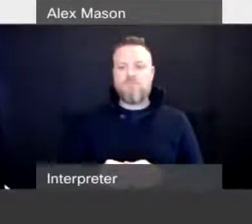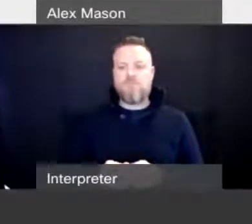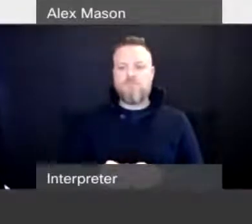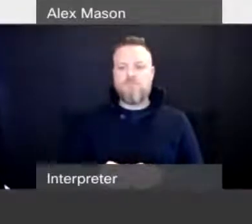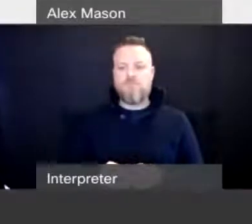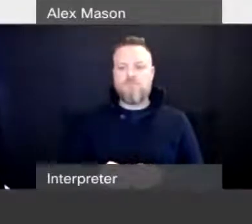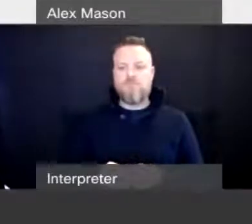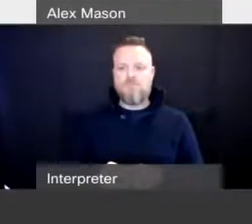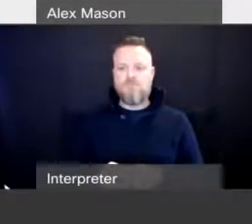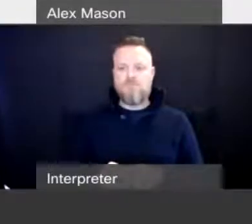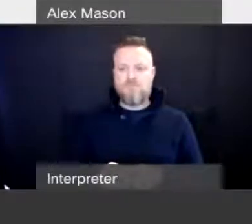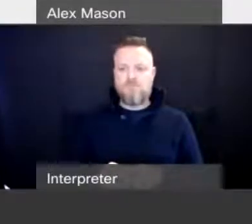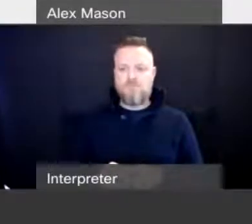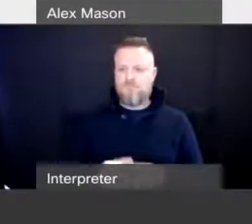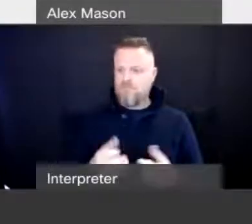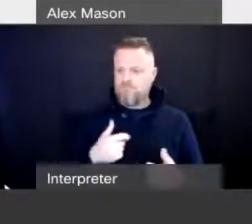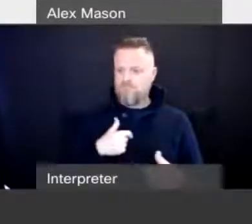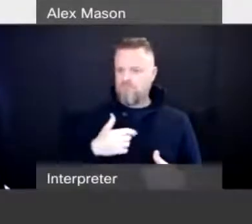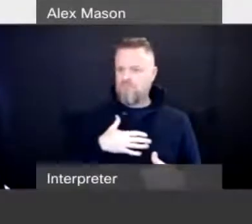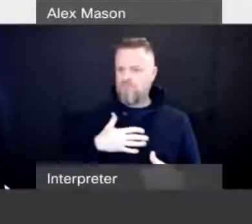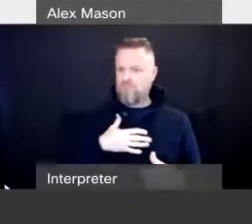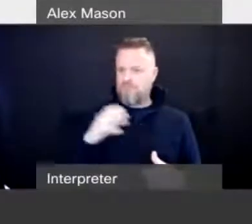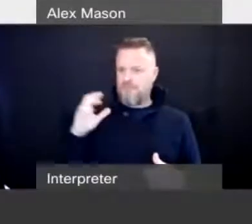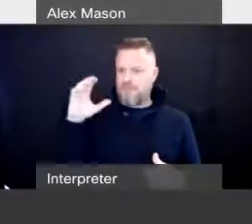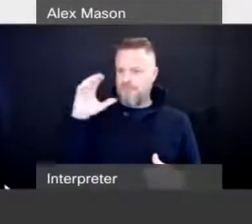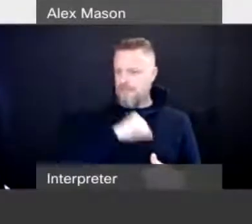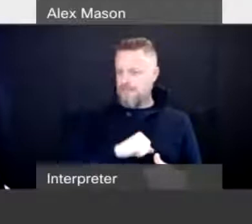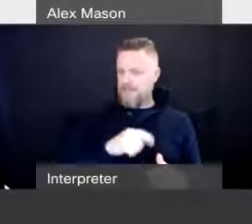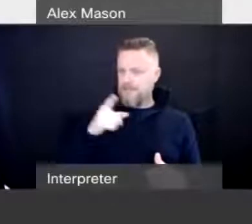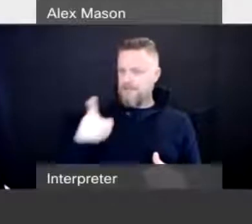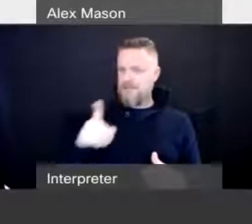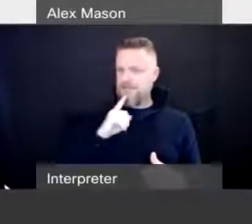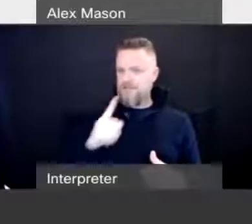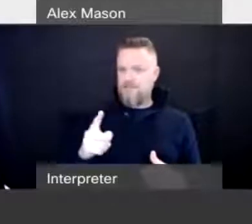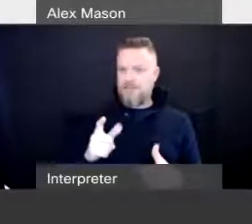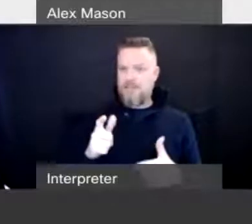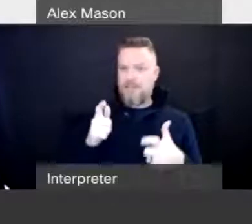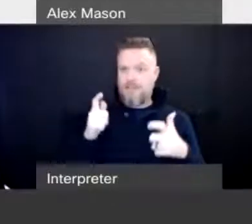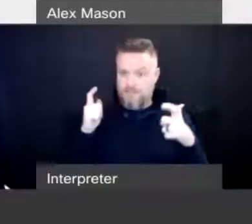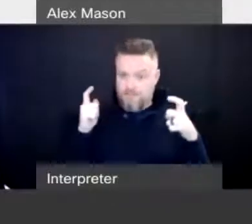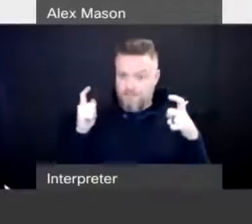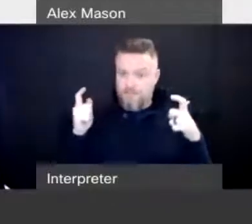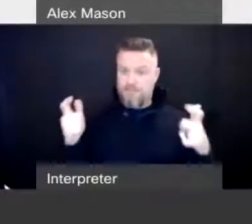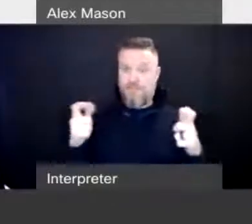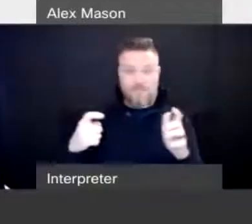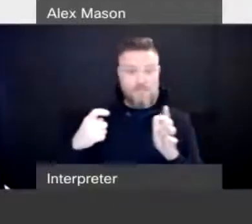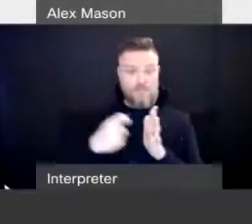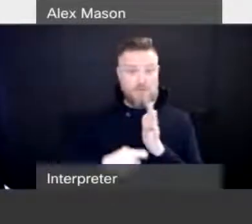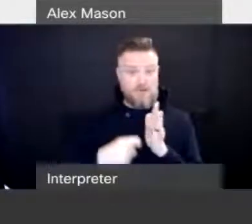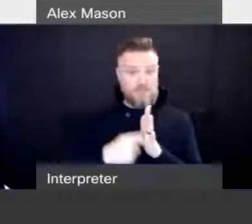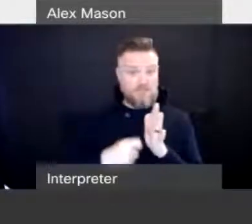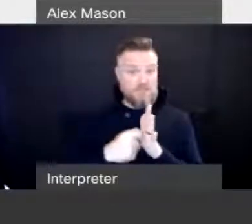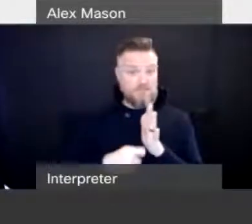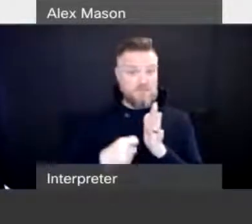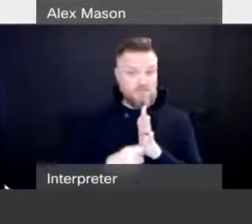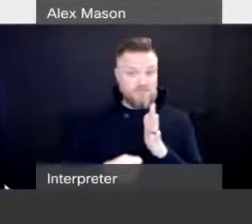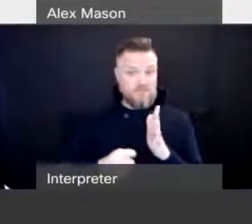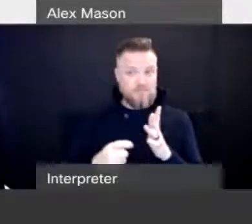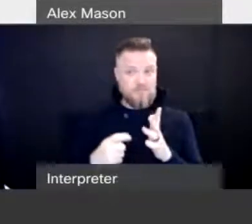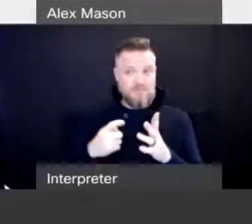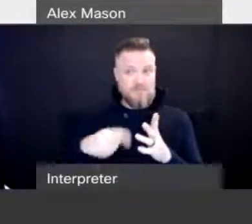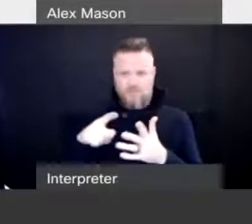I would venture to say that this would have a fairly hefty price tag for some of the